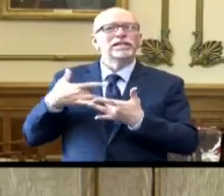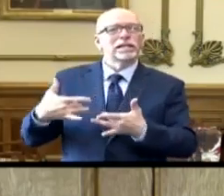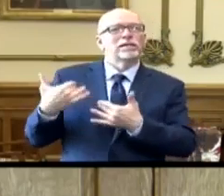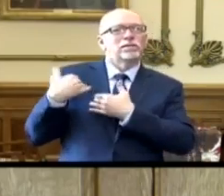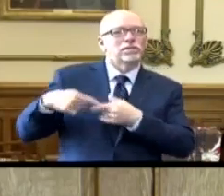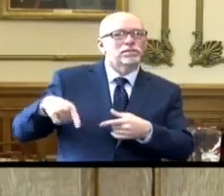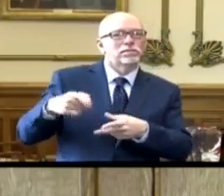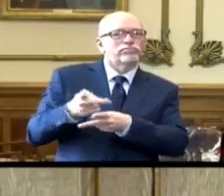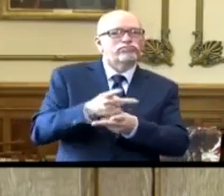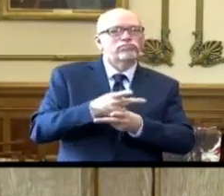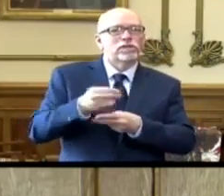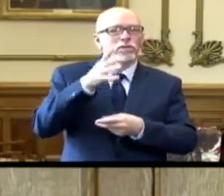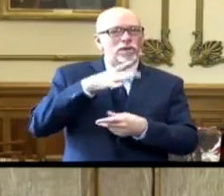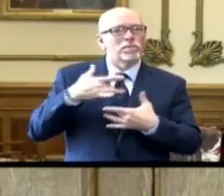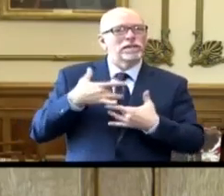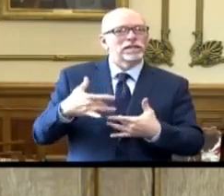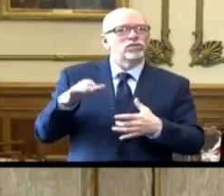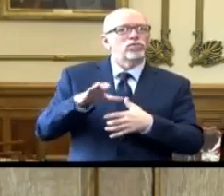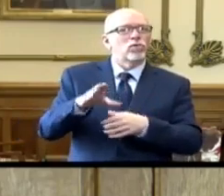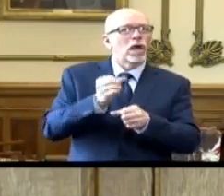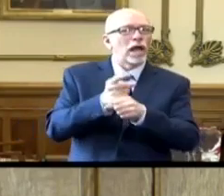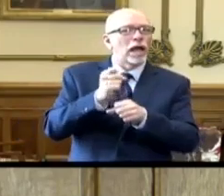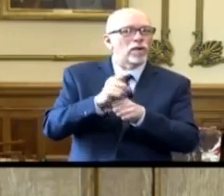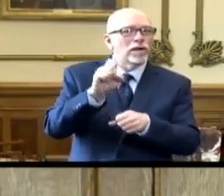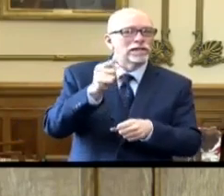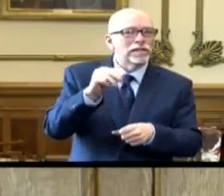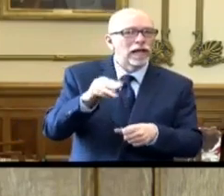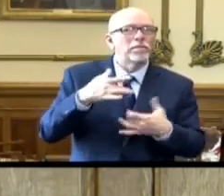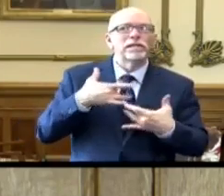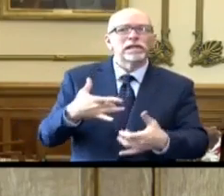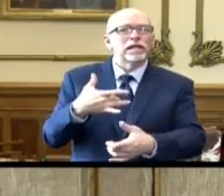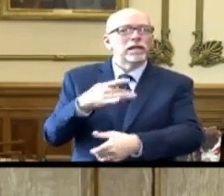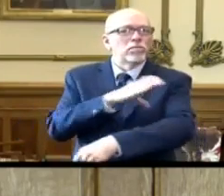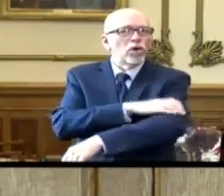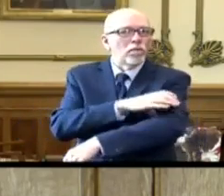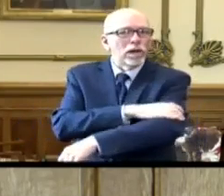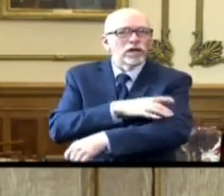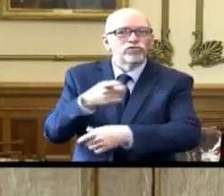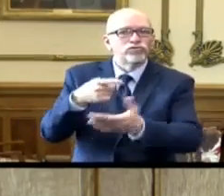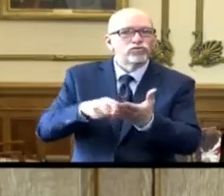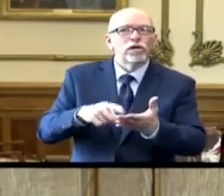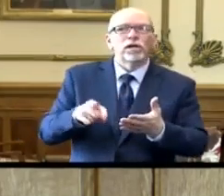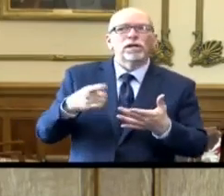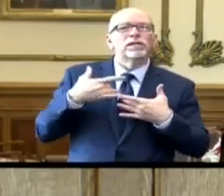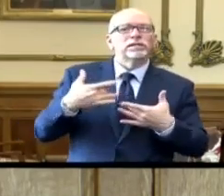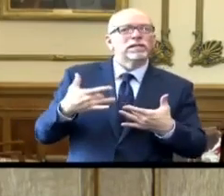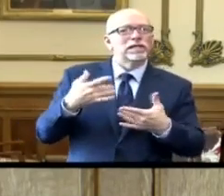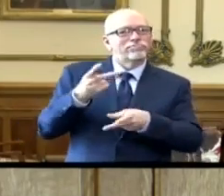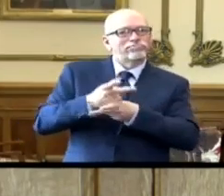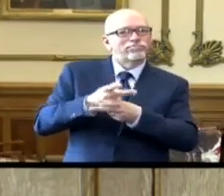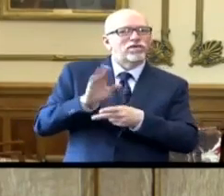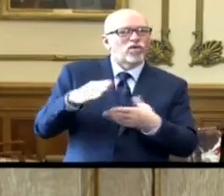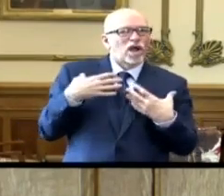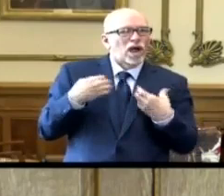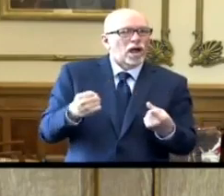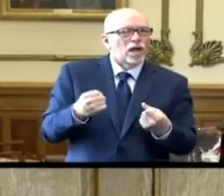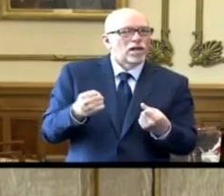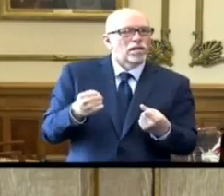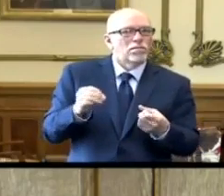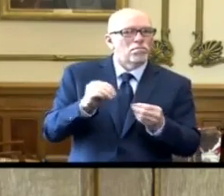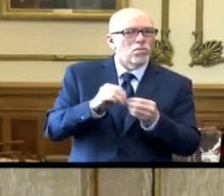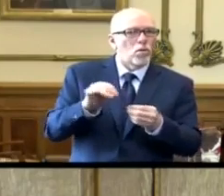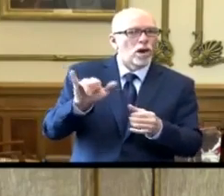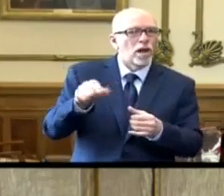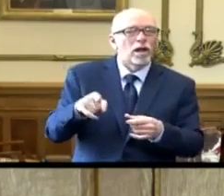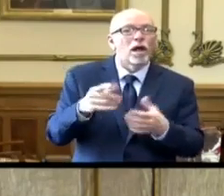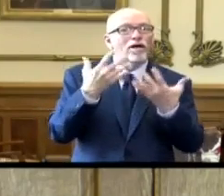And women tend to come in and do their annual exams. They tend to get their blood pressure under control and to address other health problems.